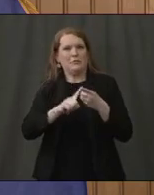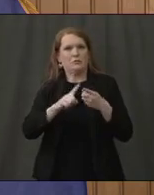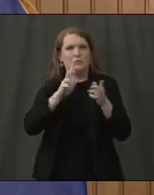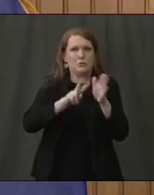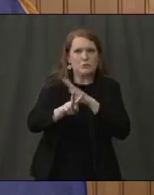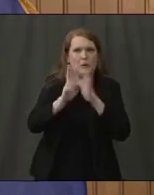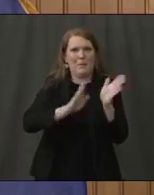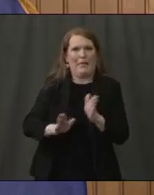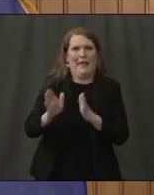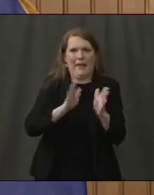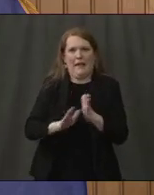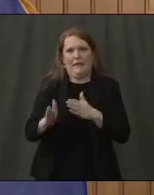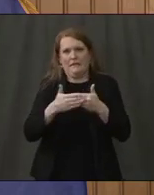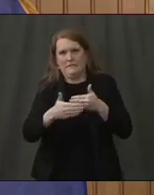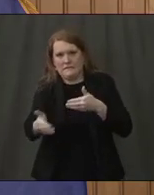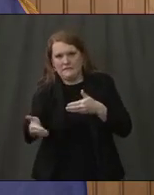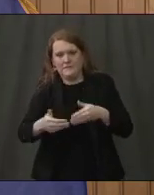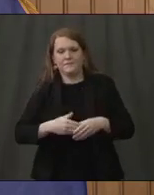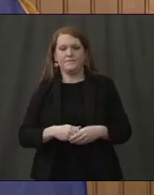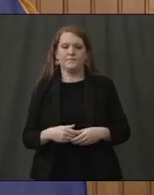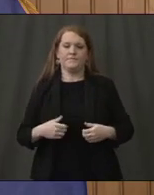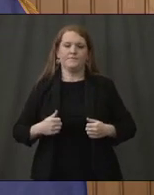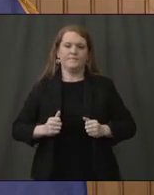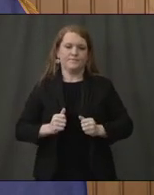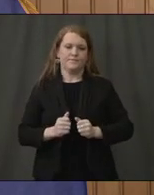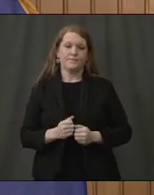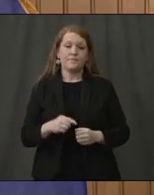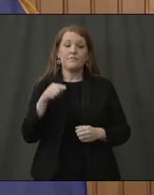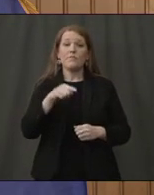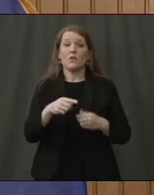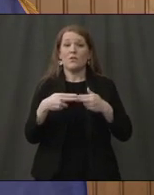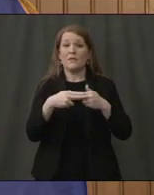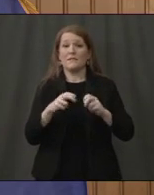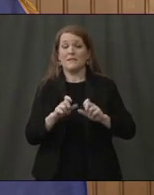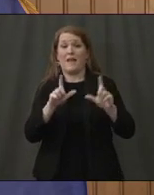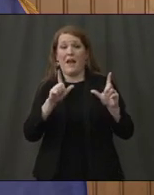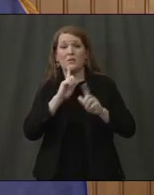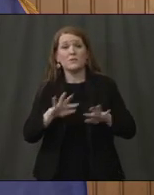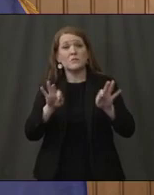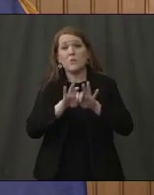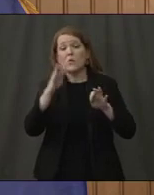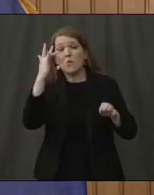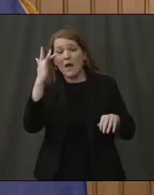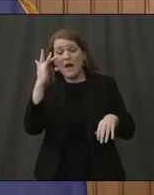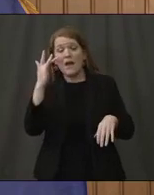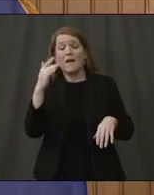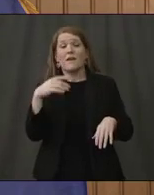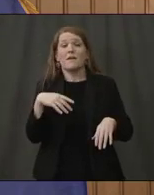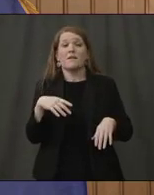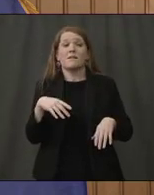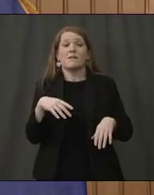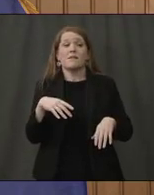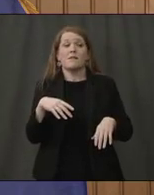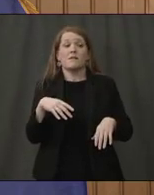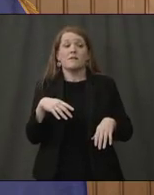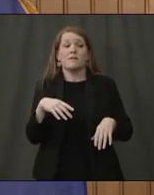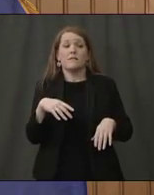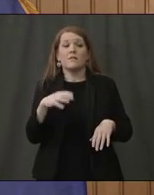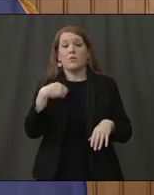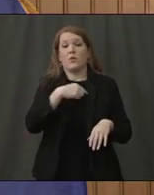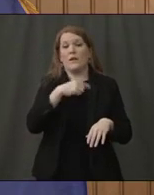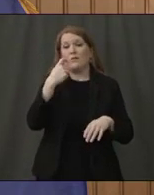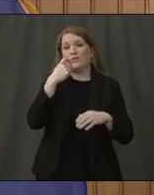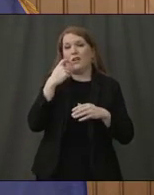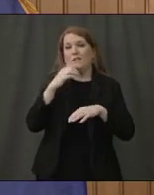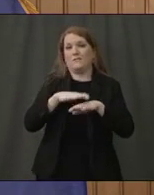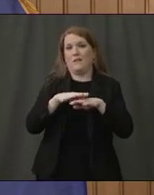This is important because we're on with Dr. Ambassador Birx